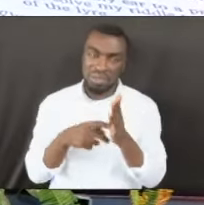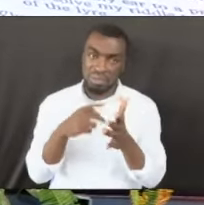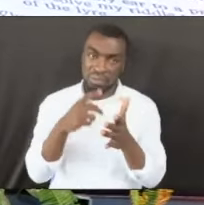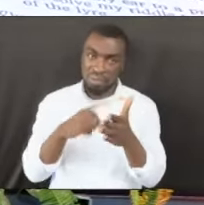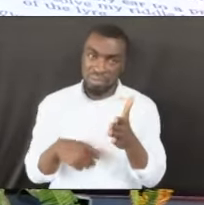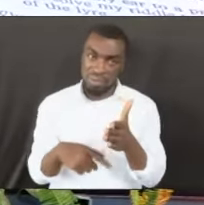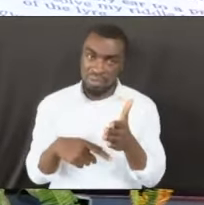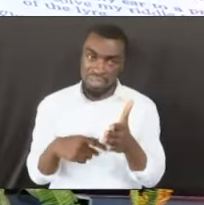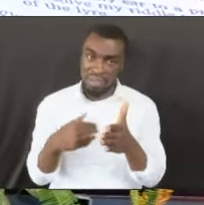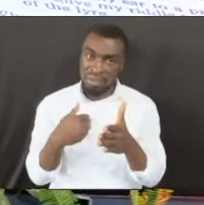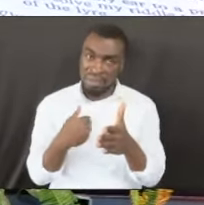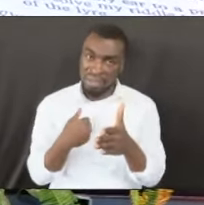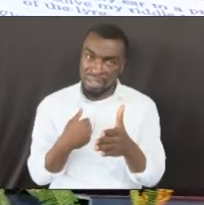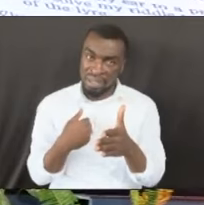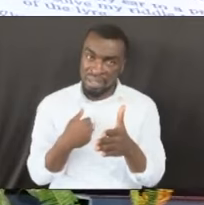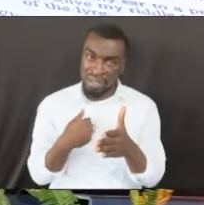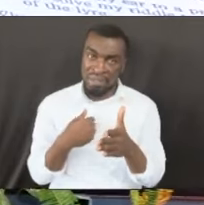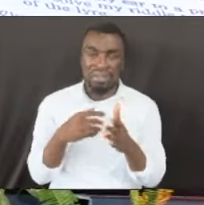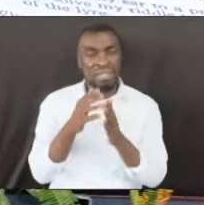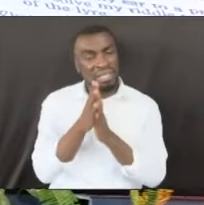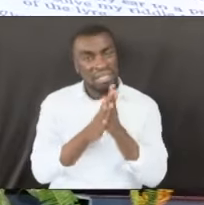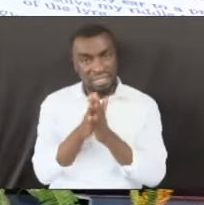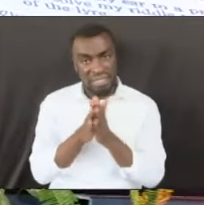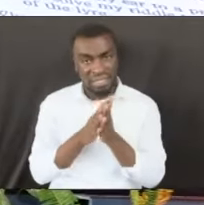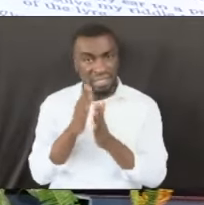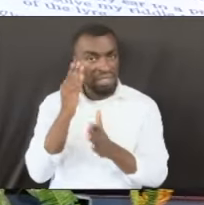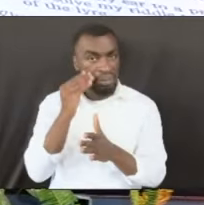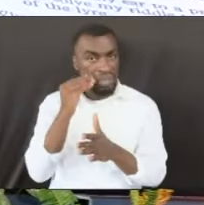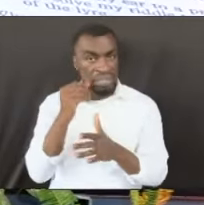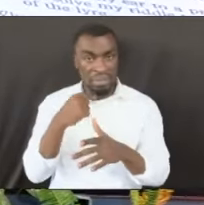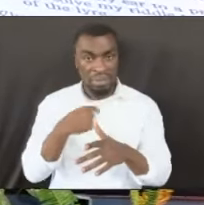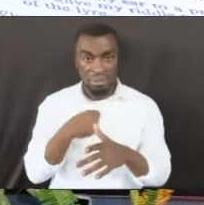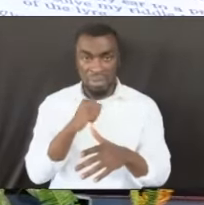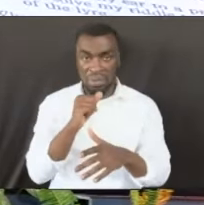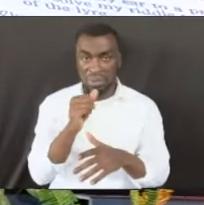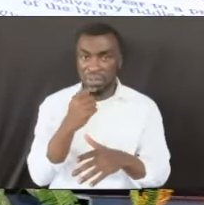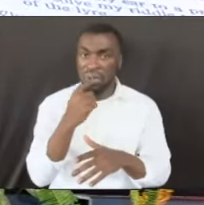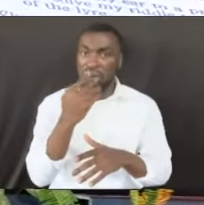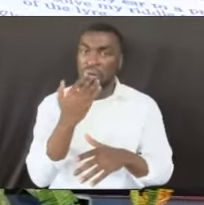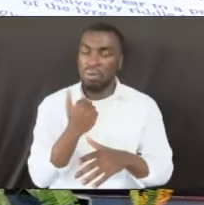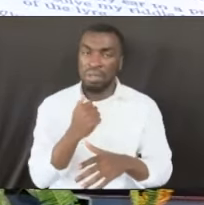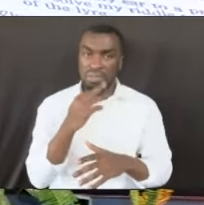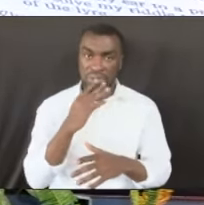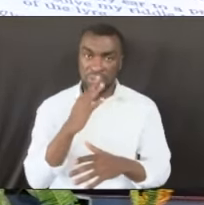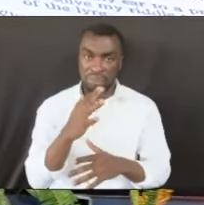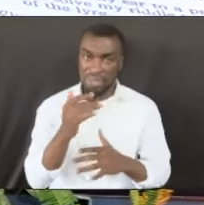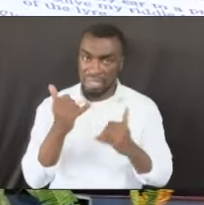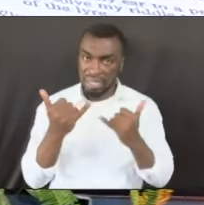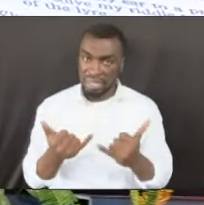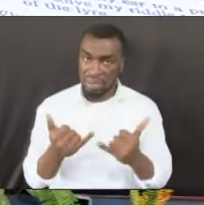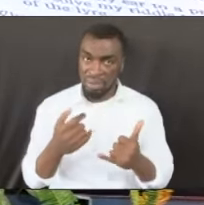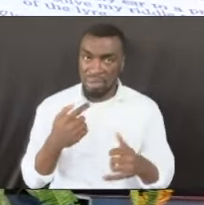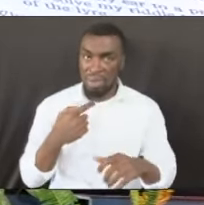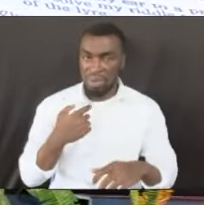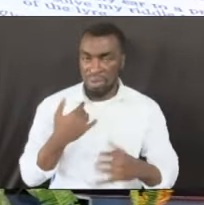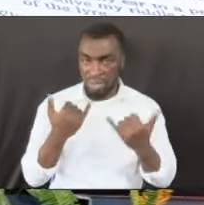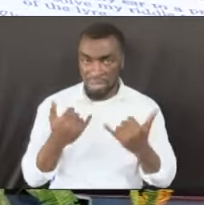had a very interesting experience. I don't want to talk about that because now is the time for preaching. I want to preach now.